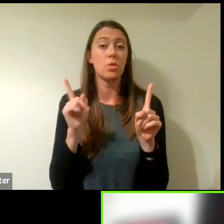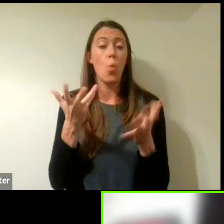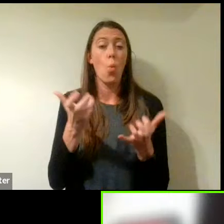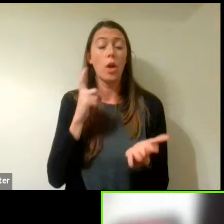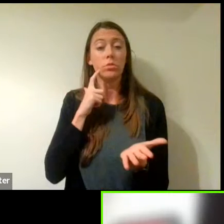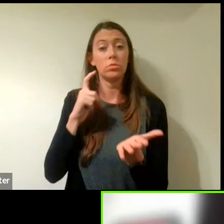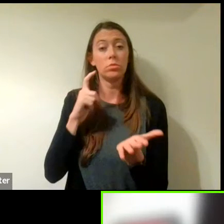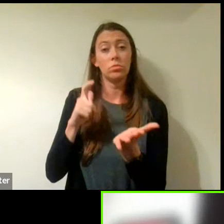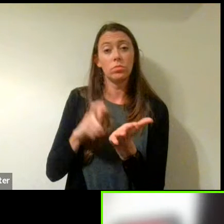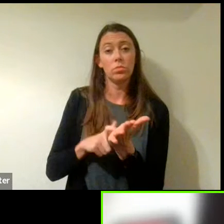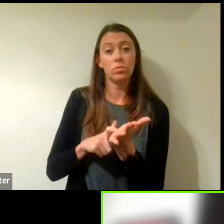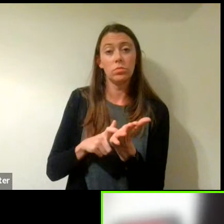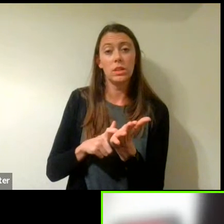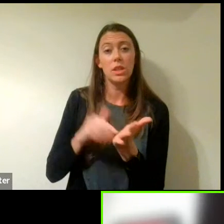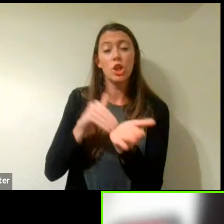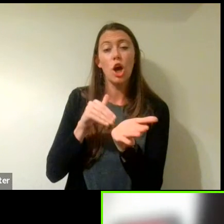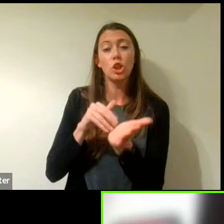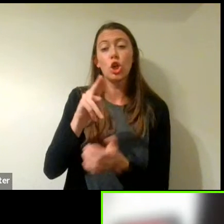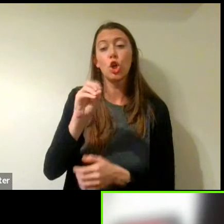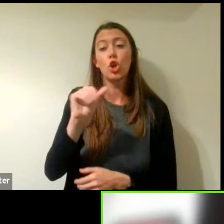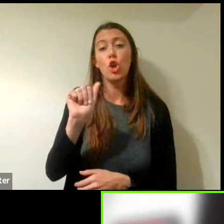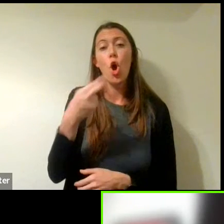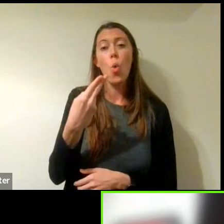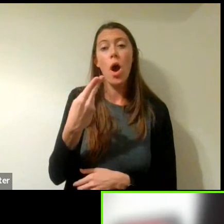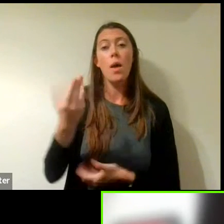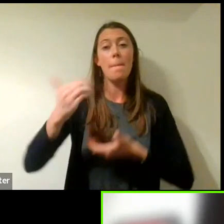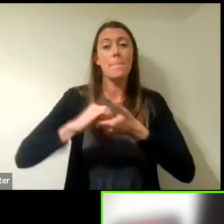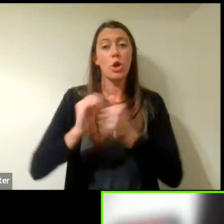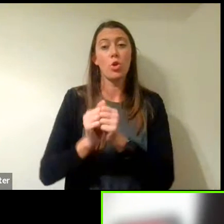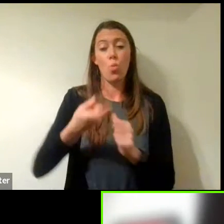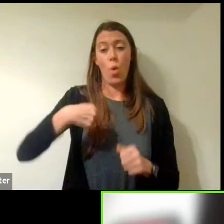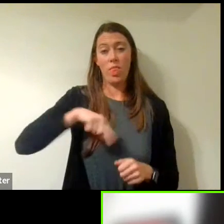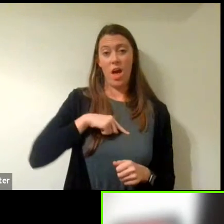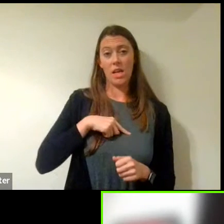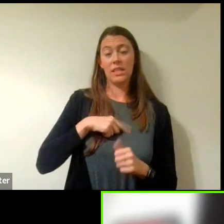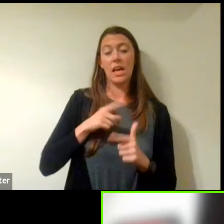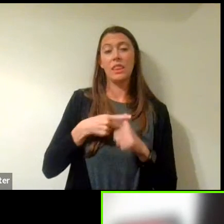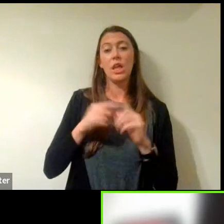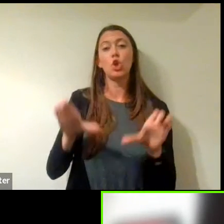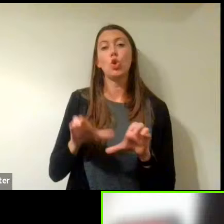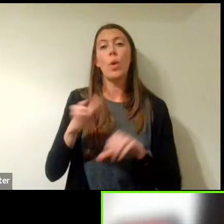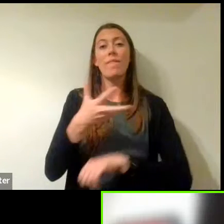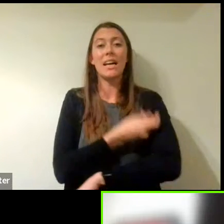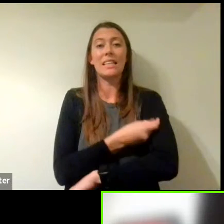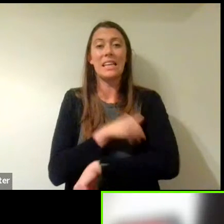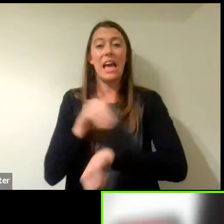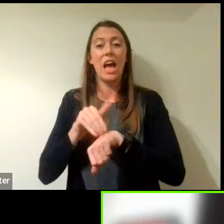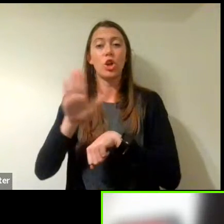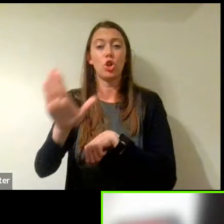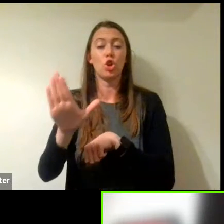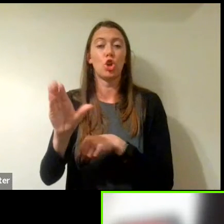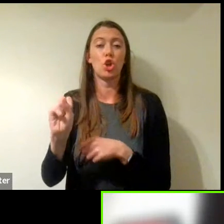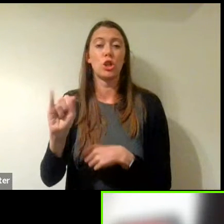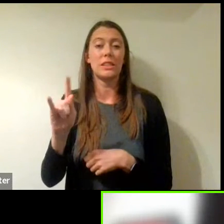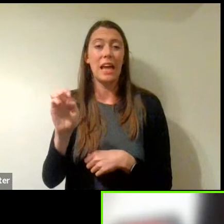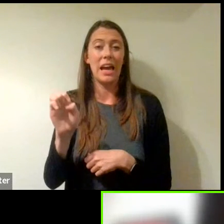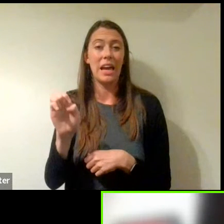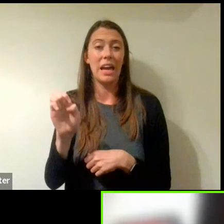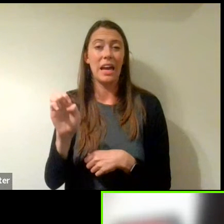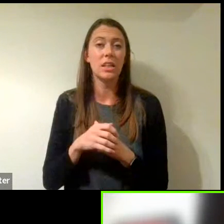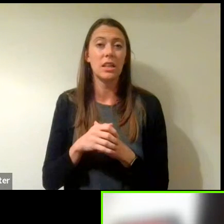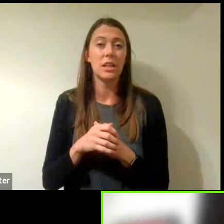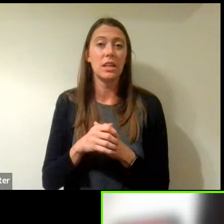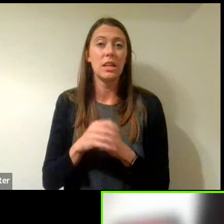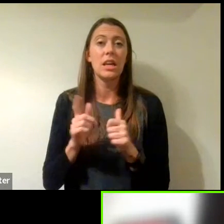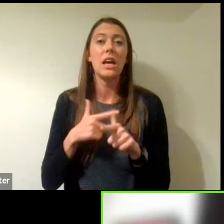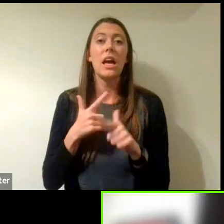La Familia and doing vaccination clinics at her site, and also that our coalition partners are going to be involved in, such as Street Level,